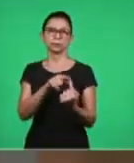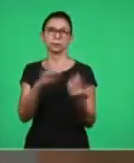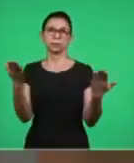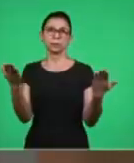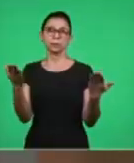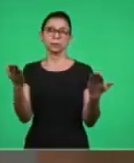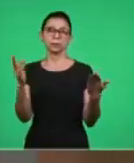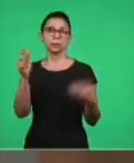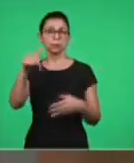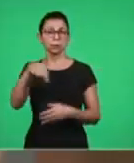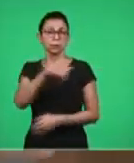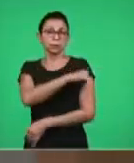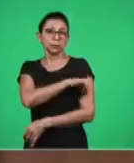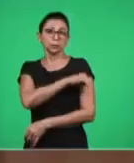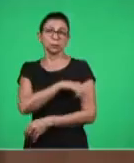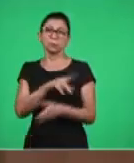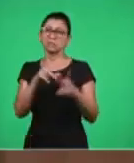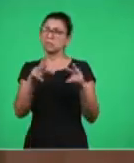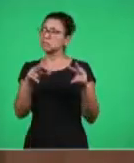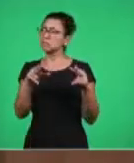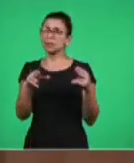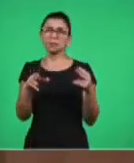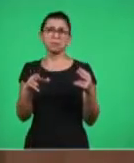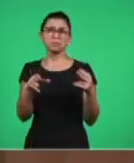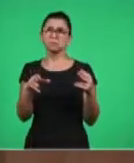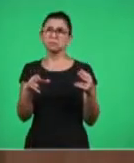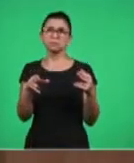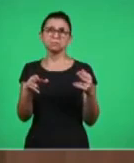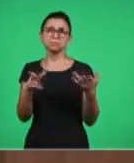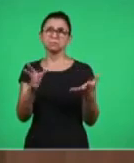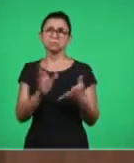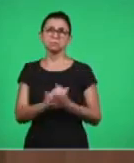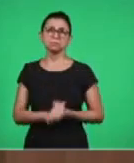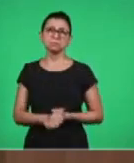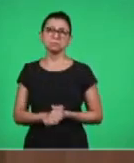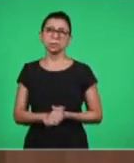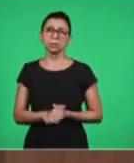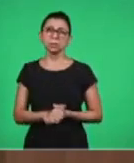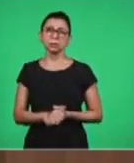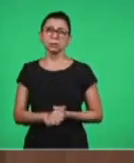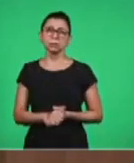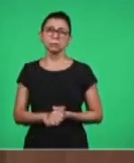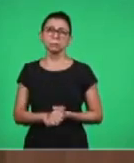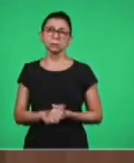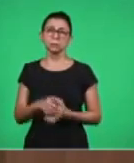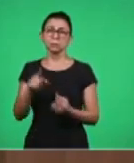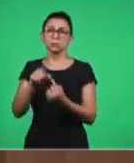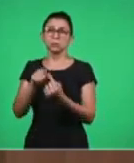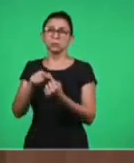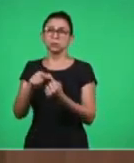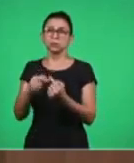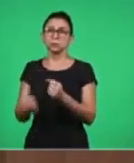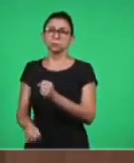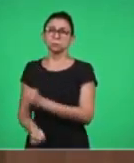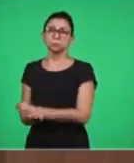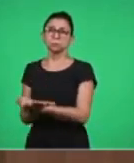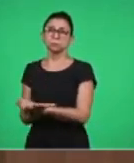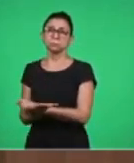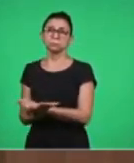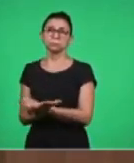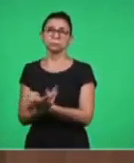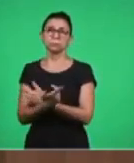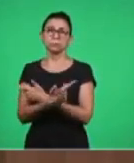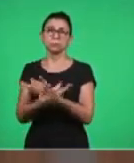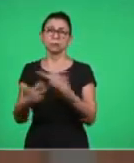Like what we have here in Brazil. Same way as Western world they have. They all types of corruption